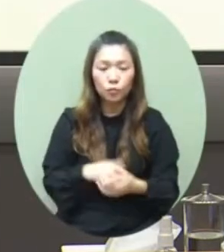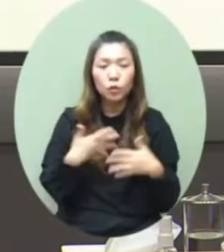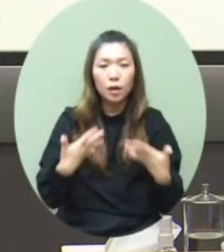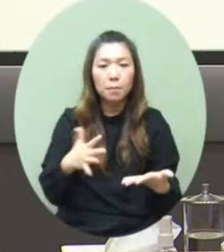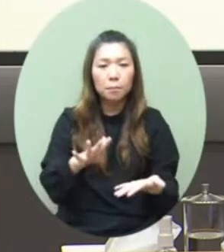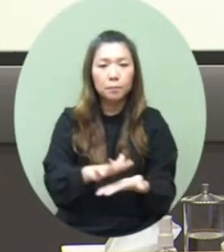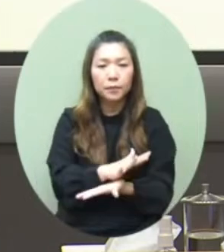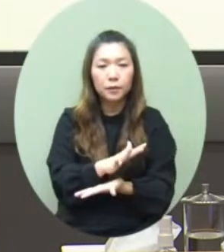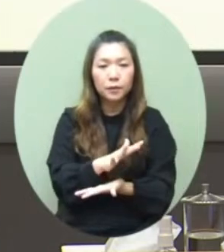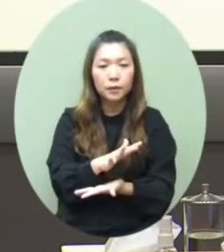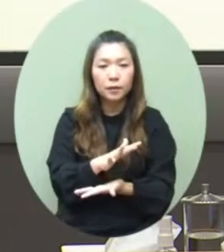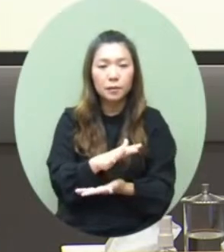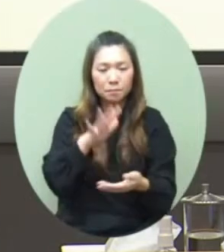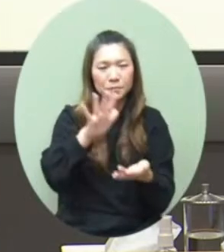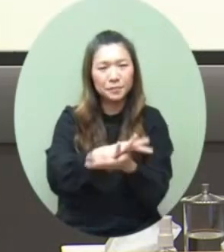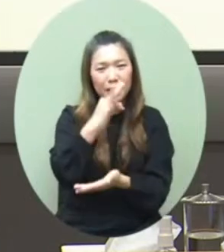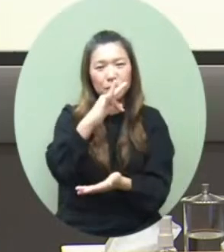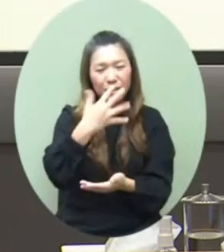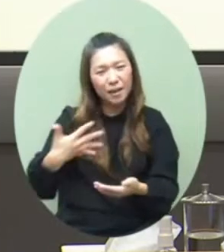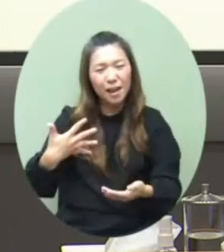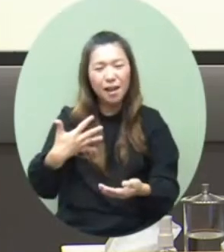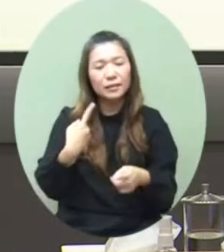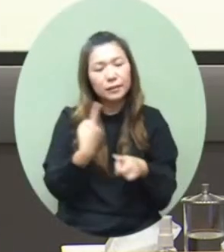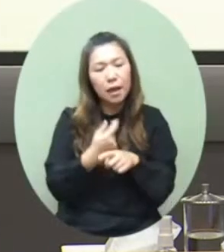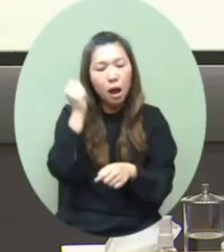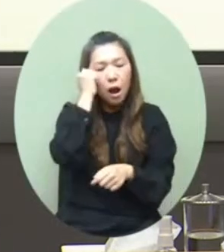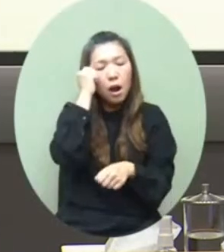the timing of these activities,